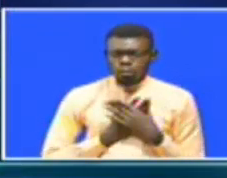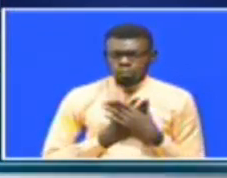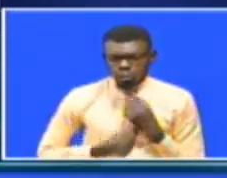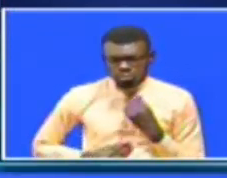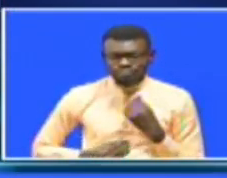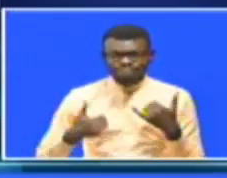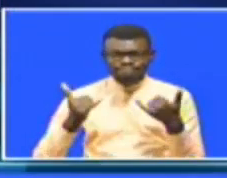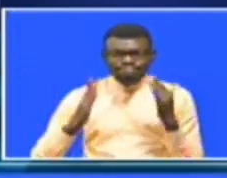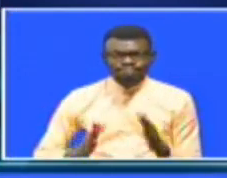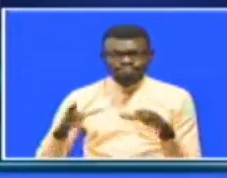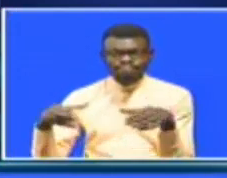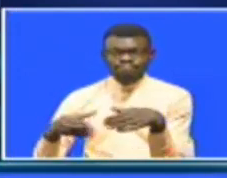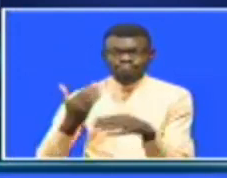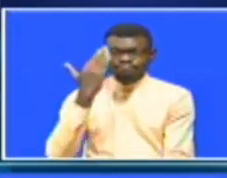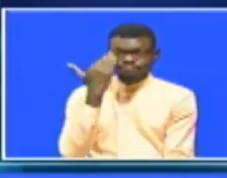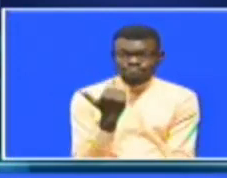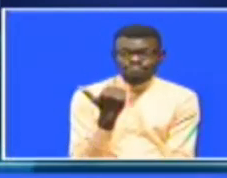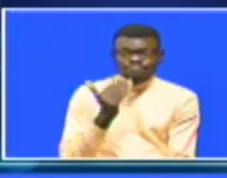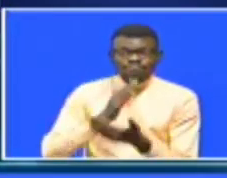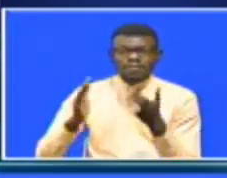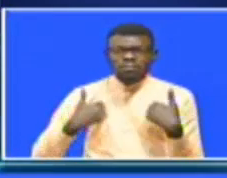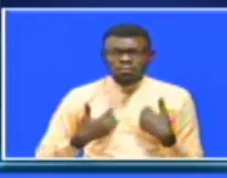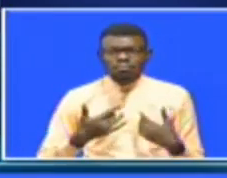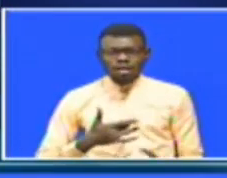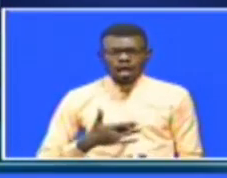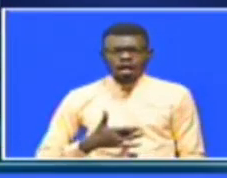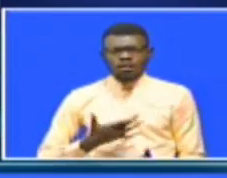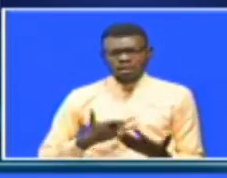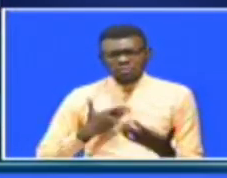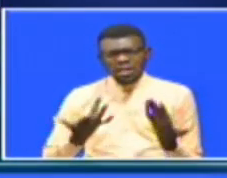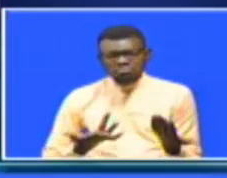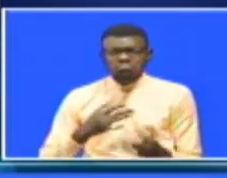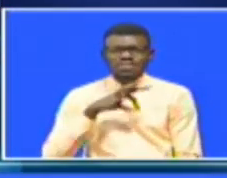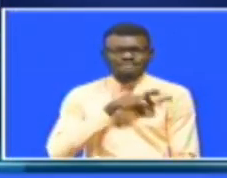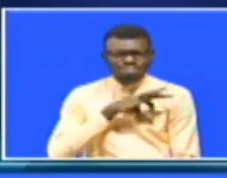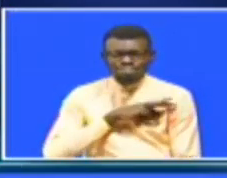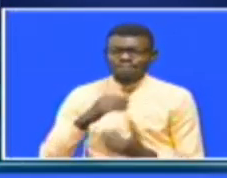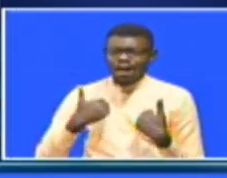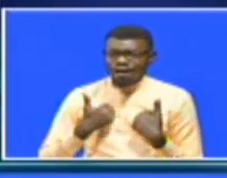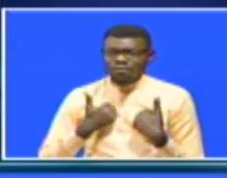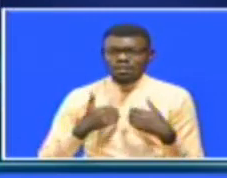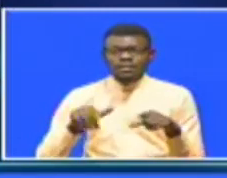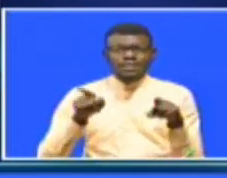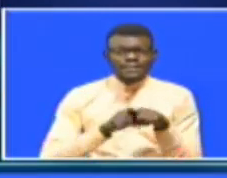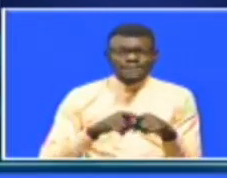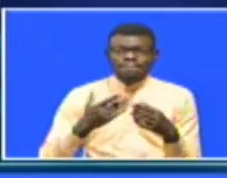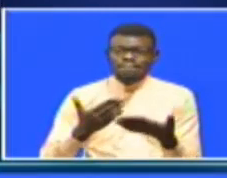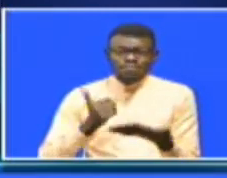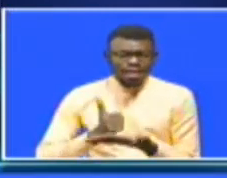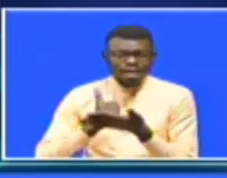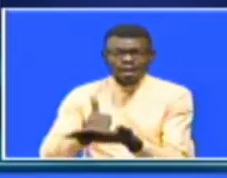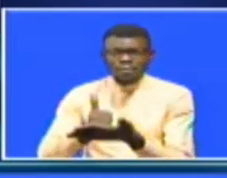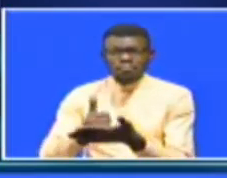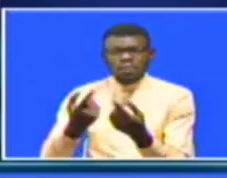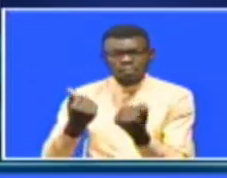us because it was, to some, it was a source of income. And it really supplemented also our incomes, and it